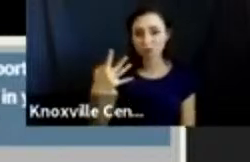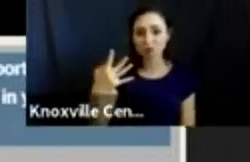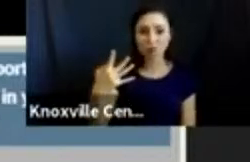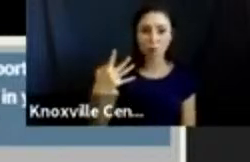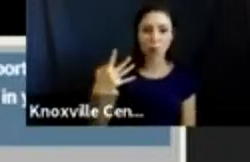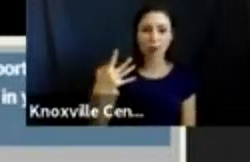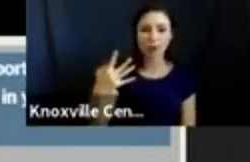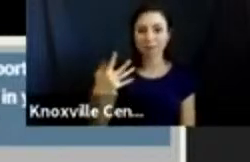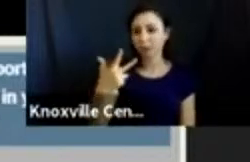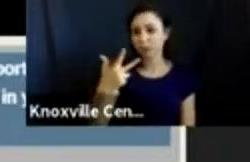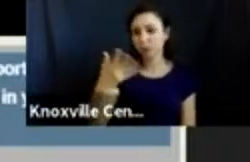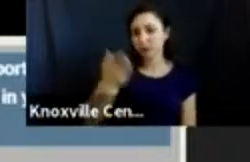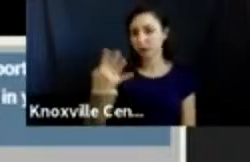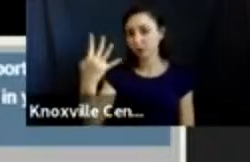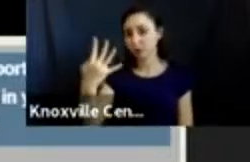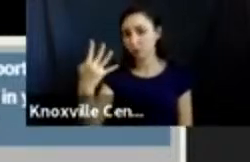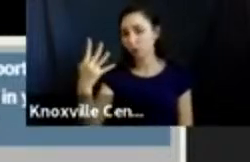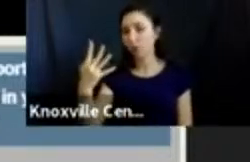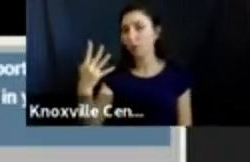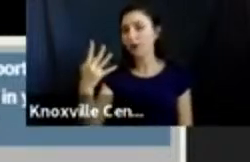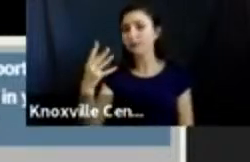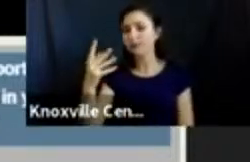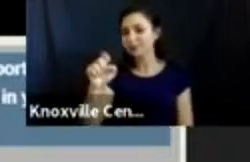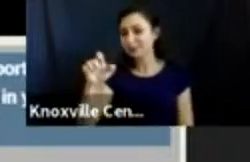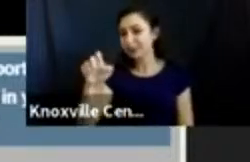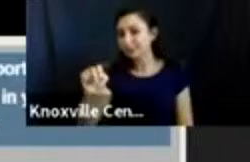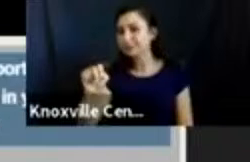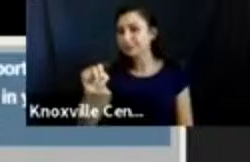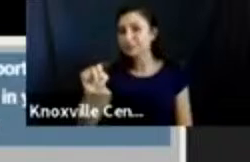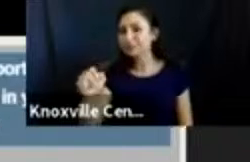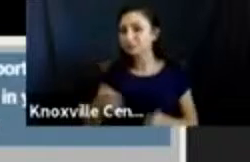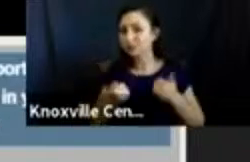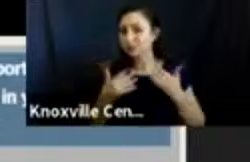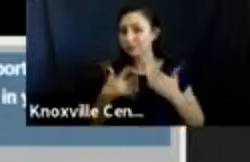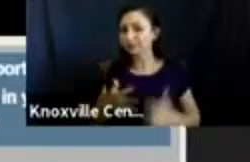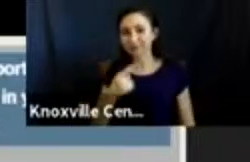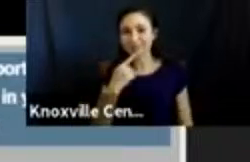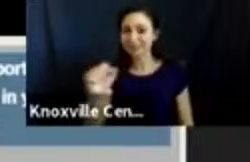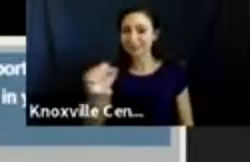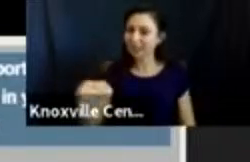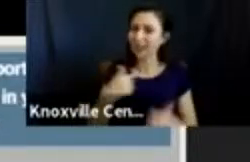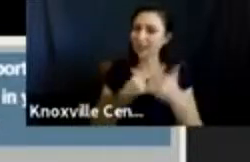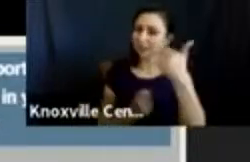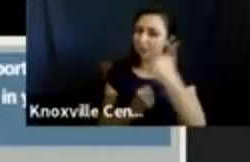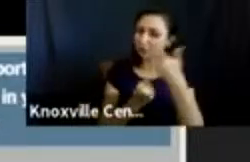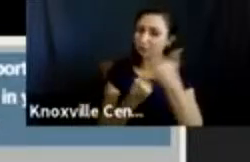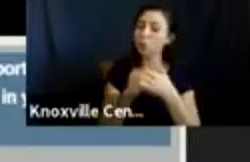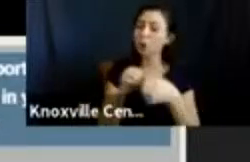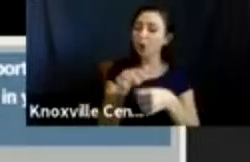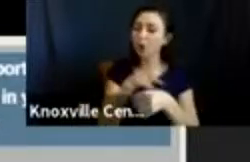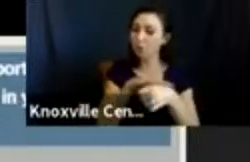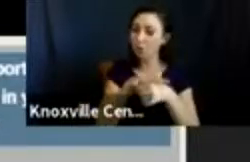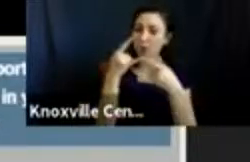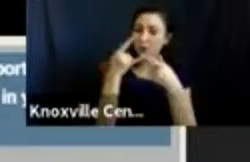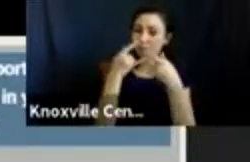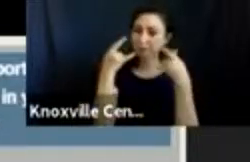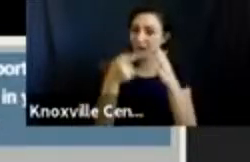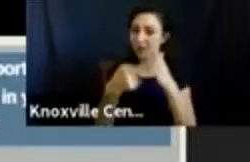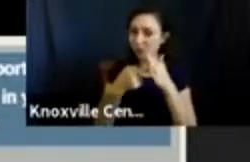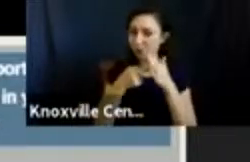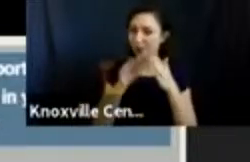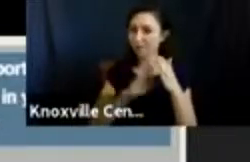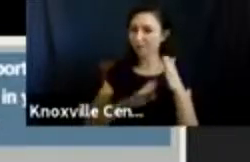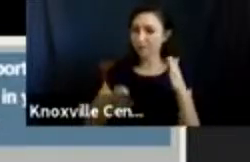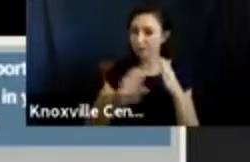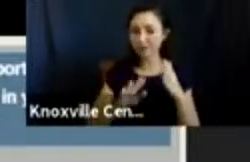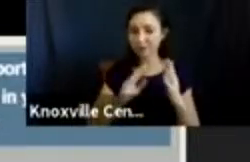Tennesseans say that yes, in fact, they are supportive of a mask requirement, a local mask requirement in their community. So the different